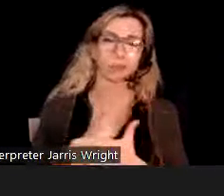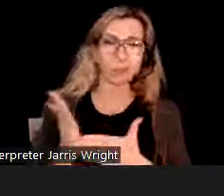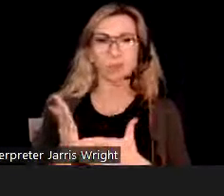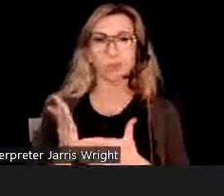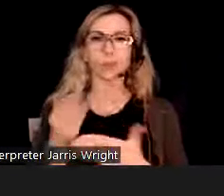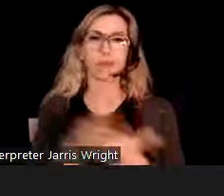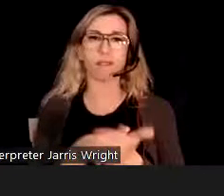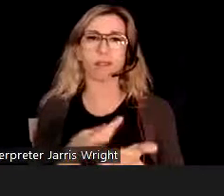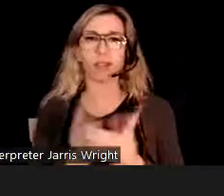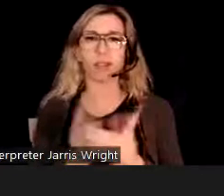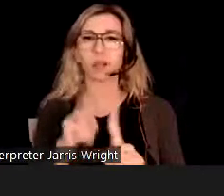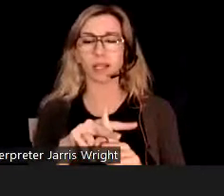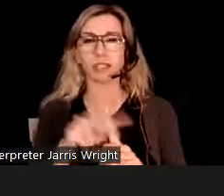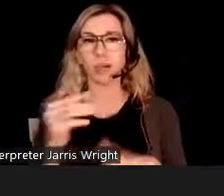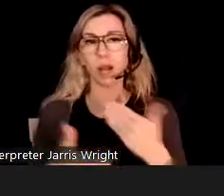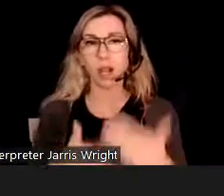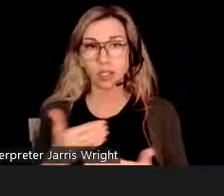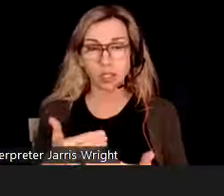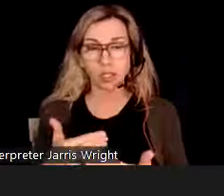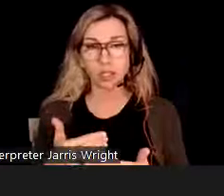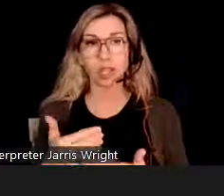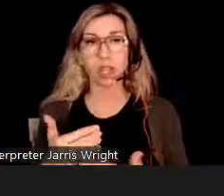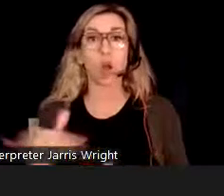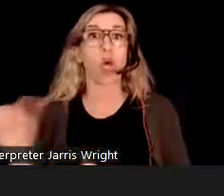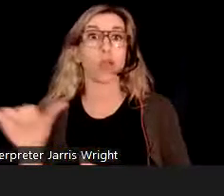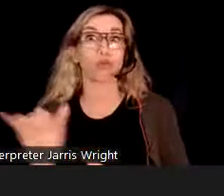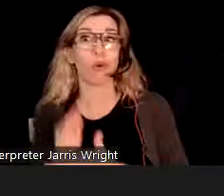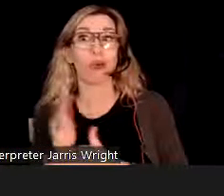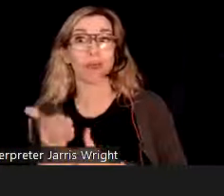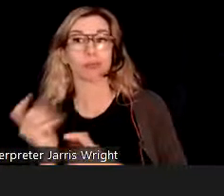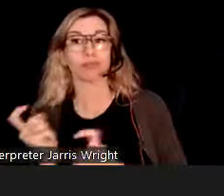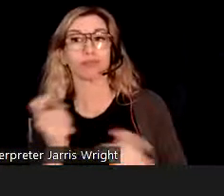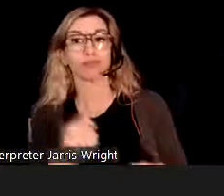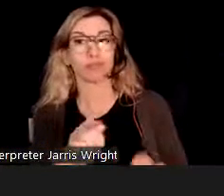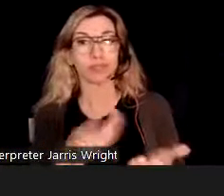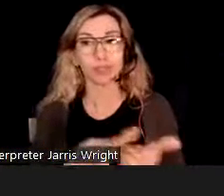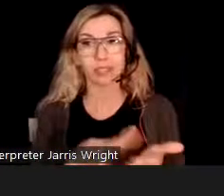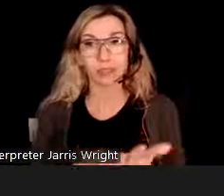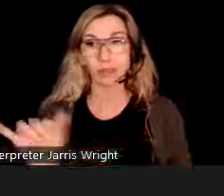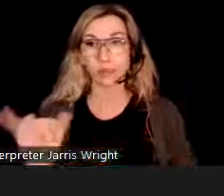process and after the funding awards are made?